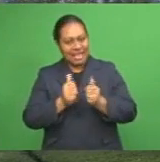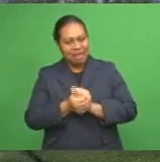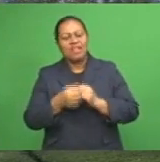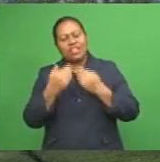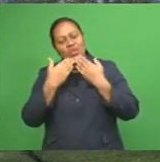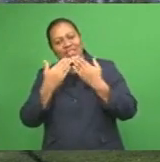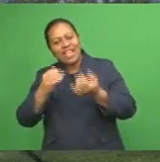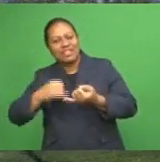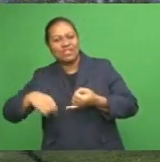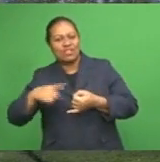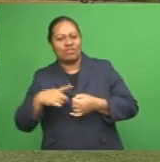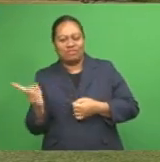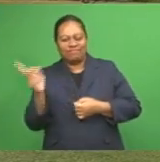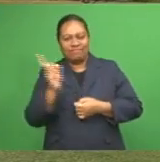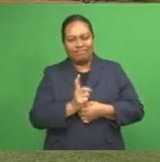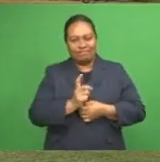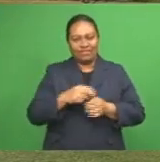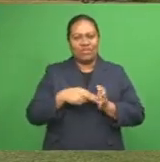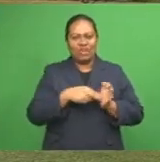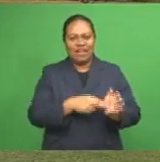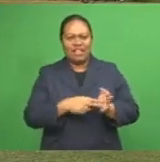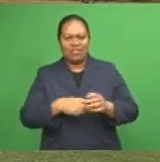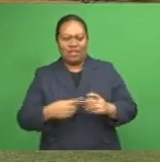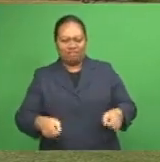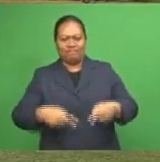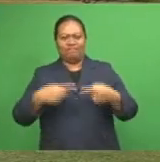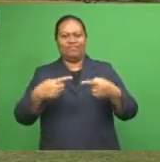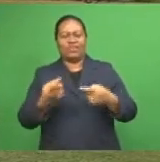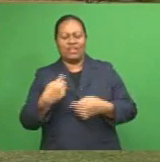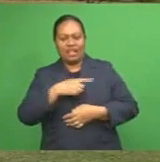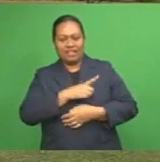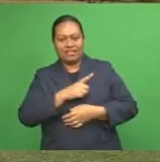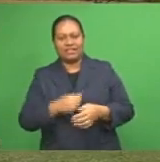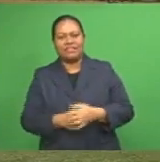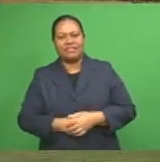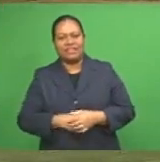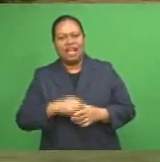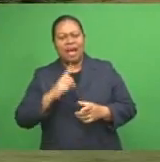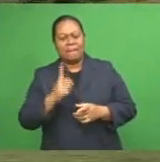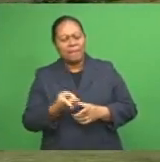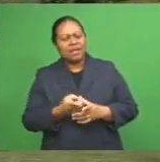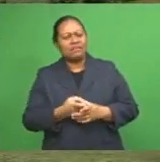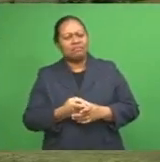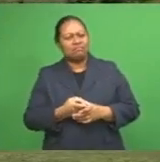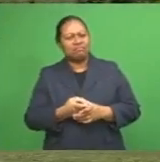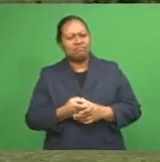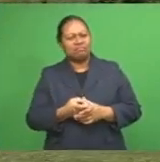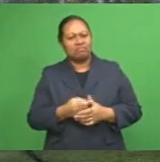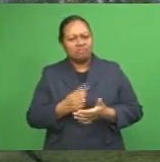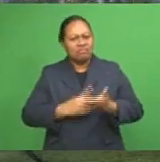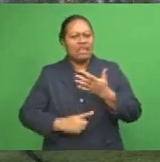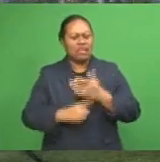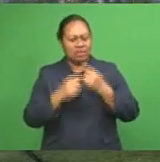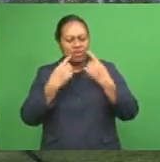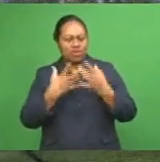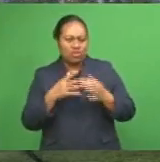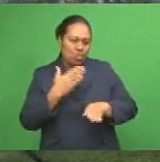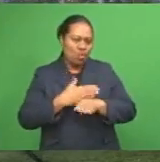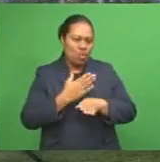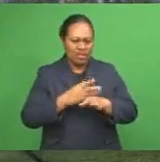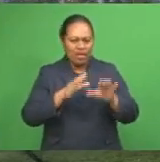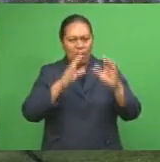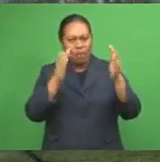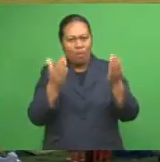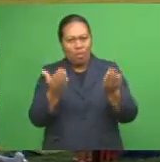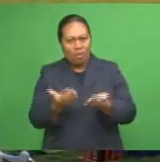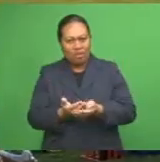to come down here and have a match with us. But overall, I think we have lost the ball in the midfield, which we'll be working on to keep